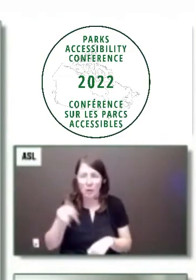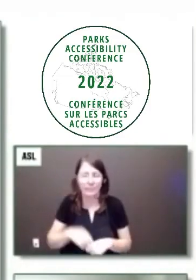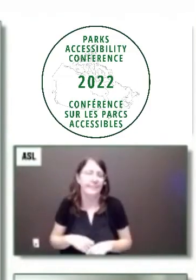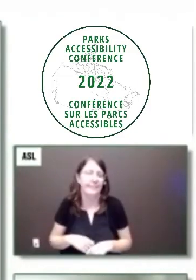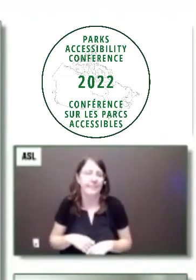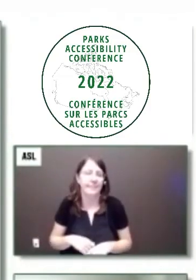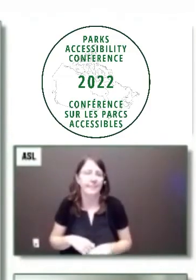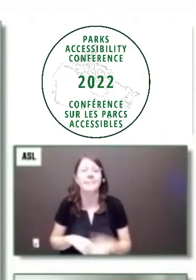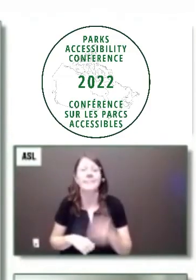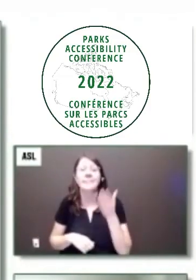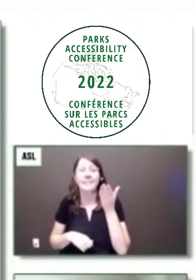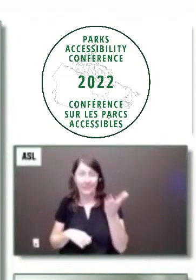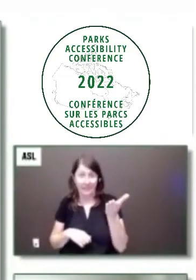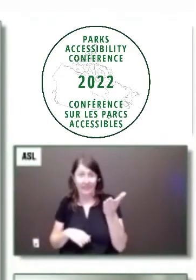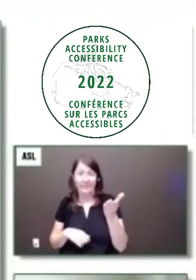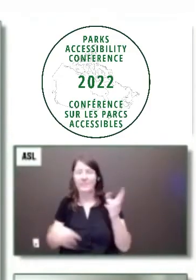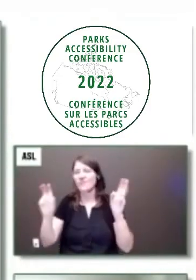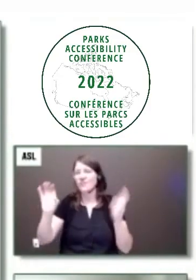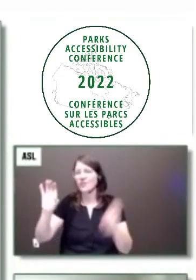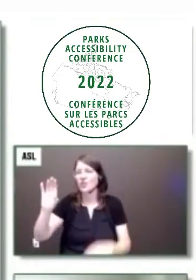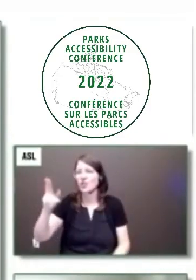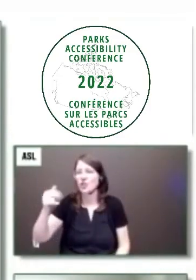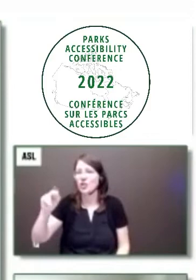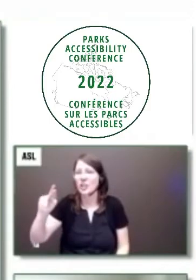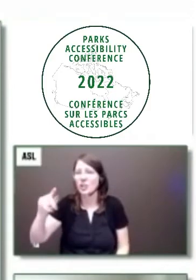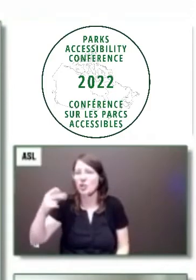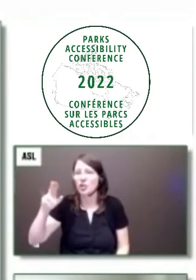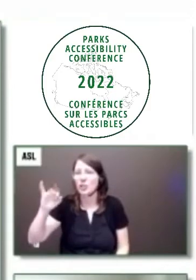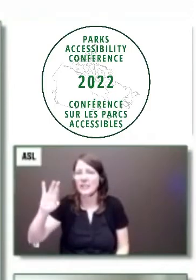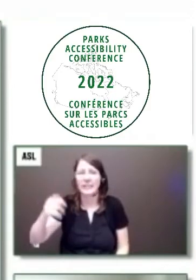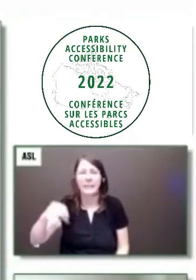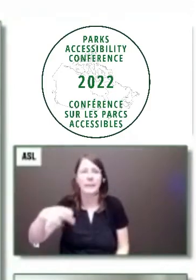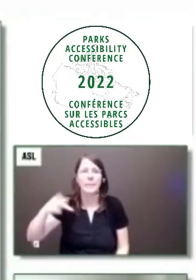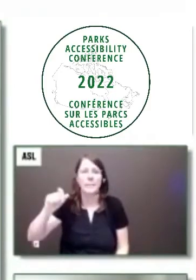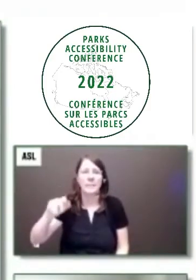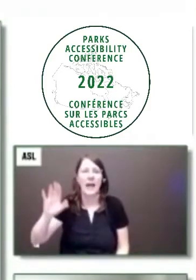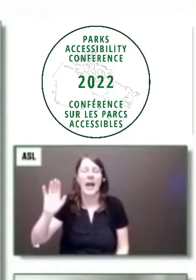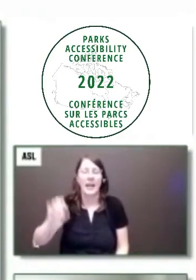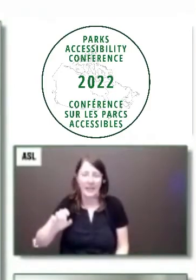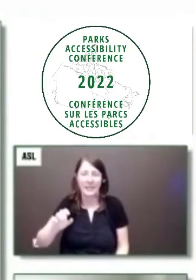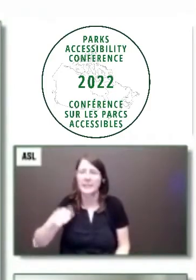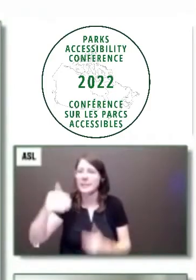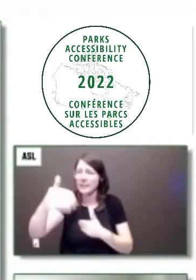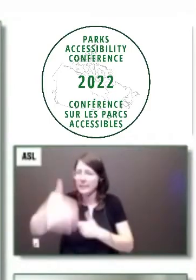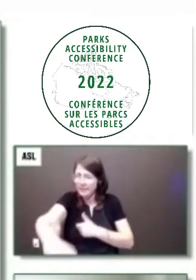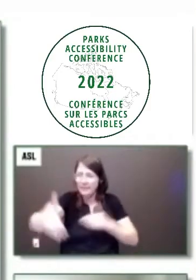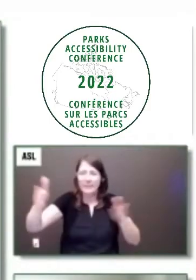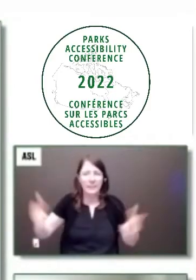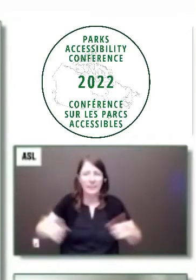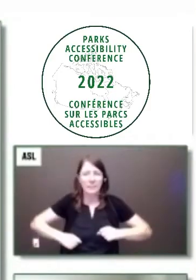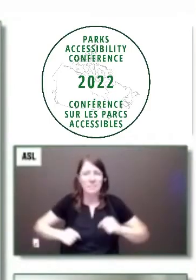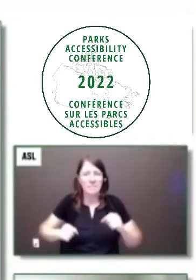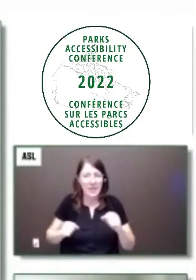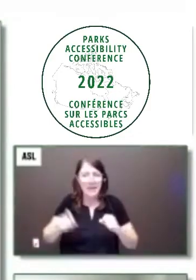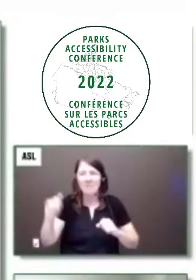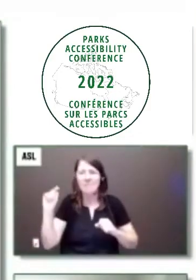which shows a large washroom with white walls. There is a silver adult changing table on the right attached to the wall. There is a toilet